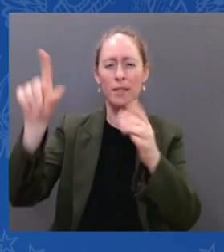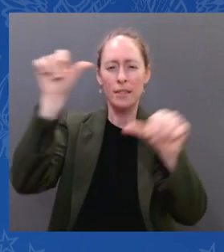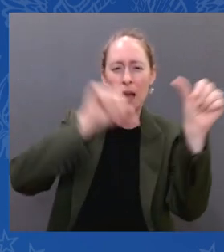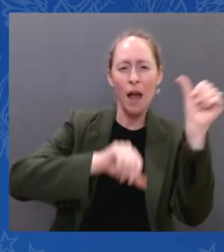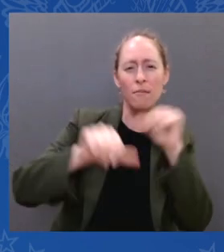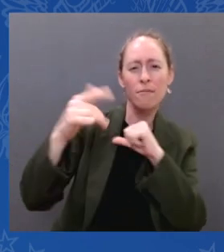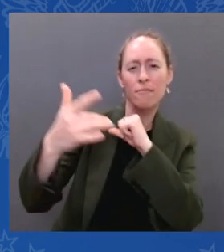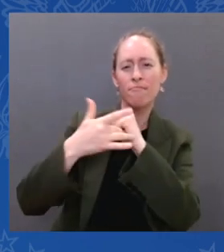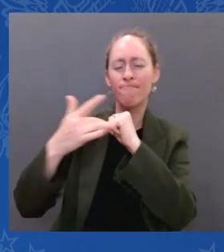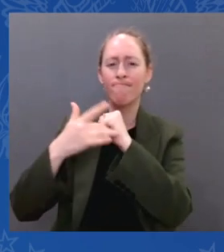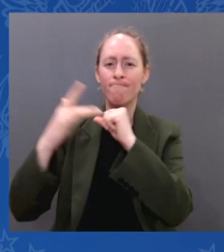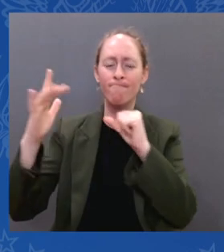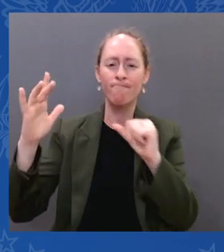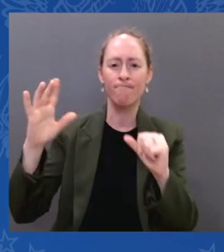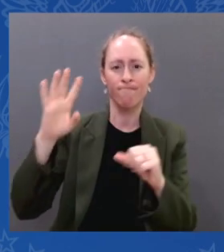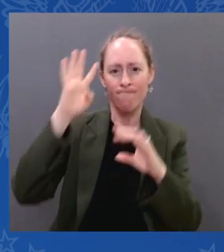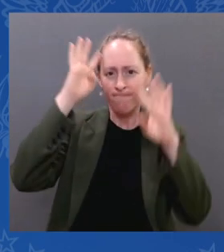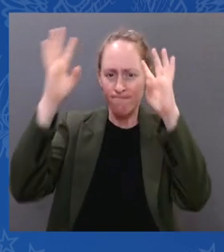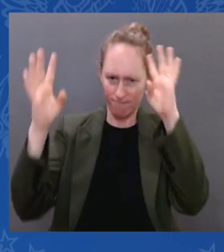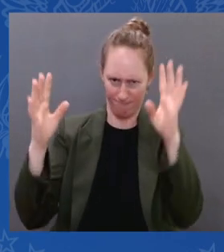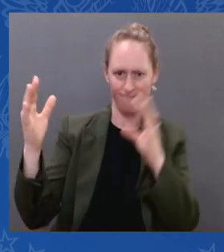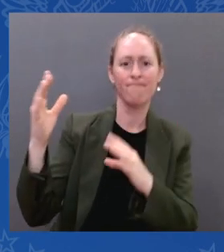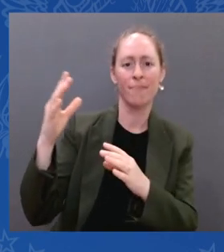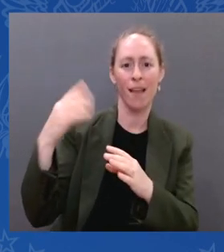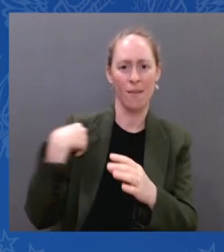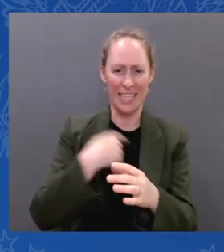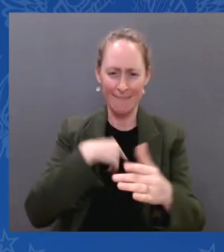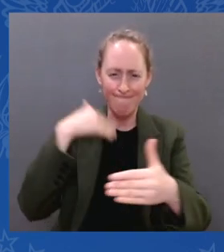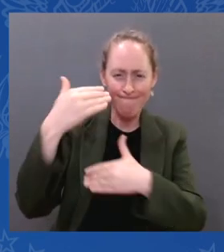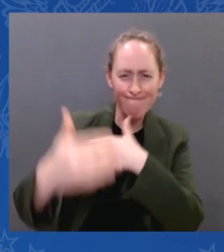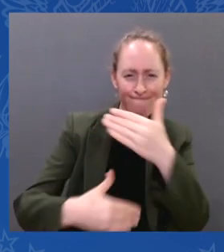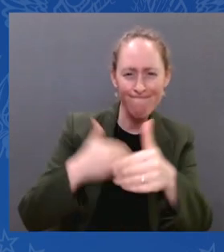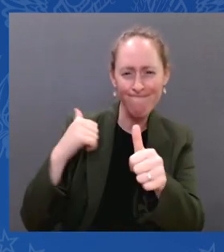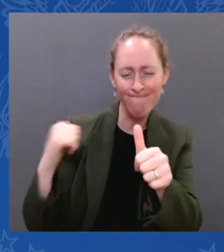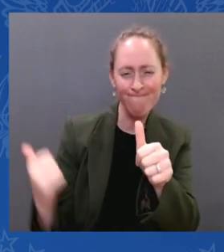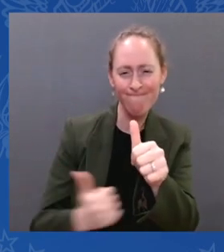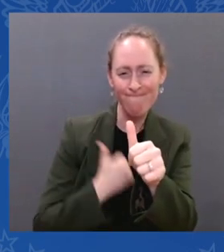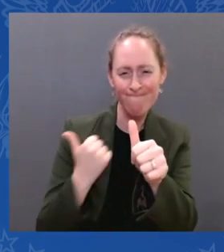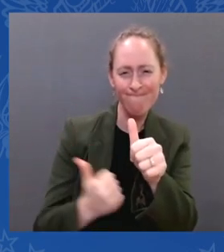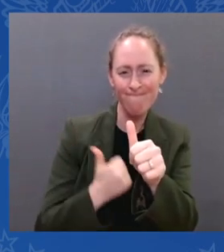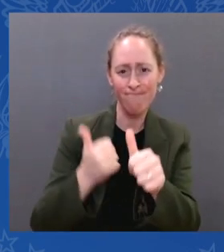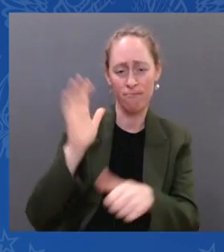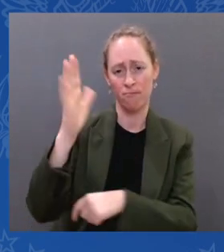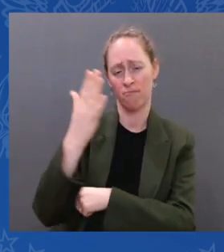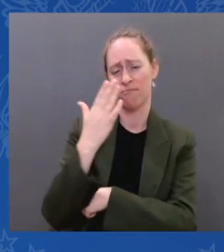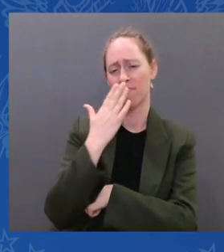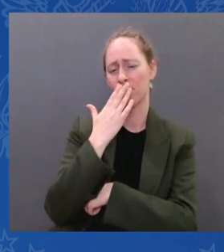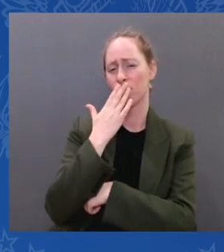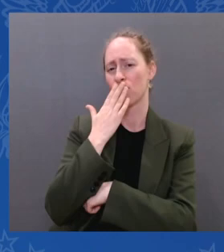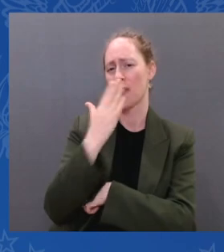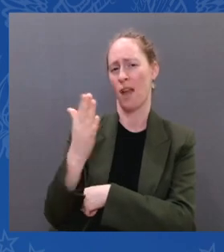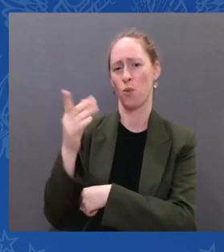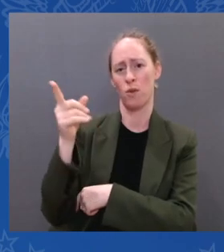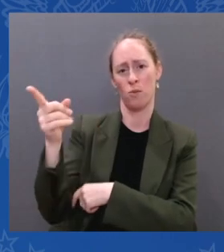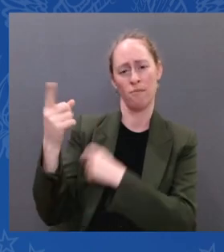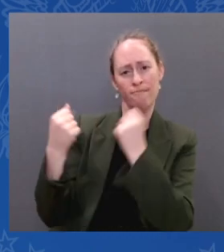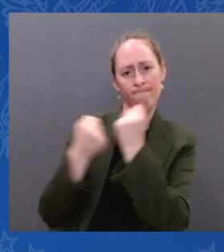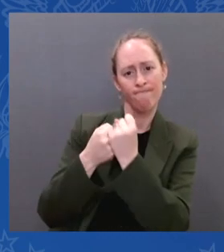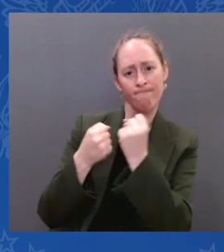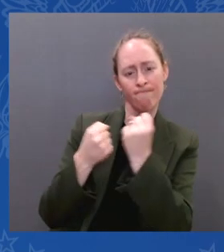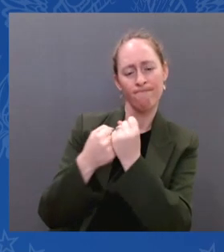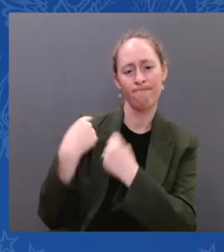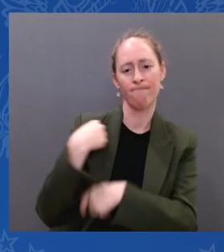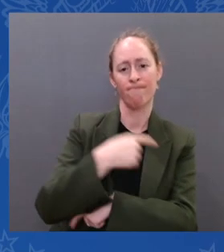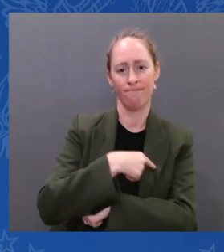we particularly appreciate your leadership of the National Space Council and your commitment to ensuring innovation in space. The floor is yours. Thank